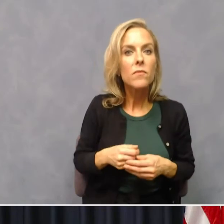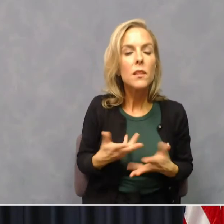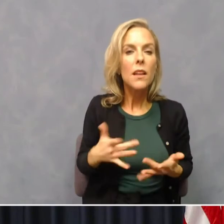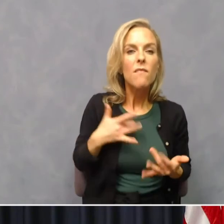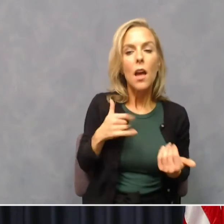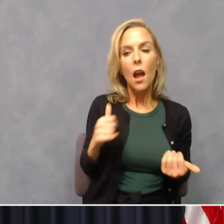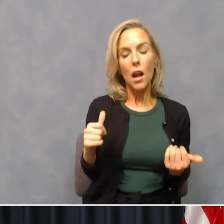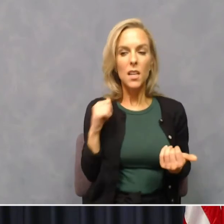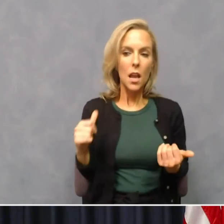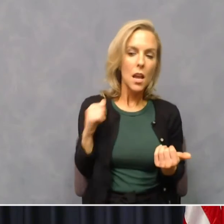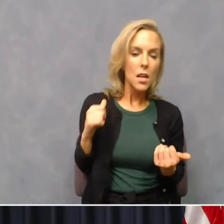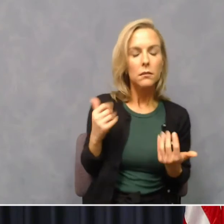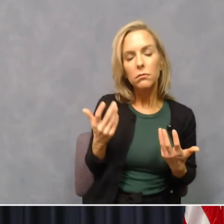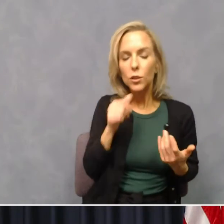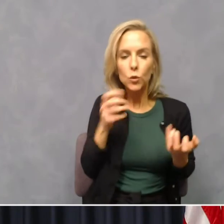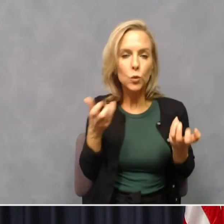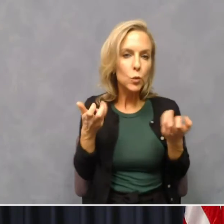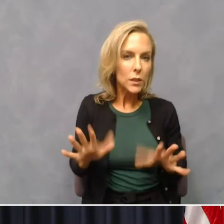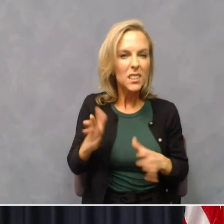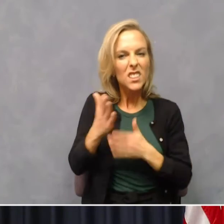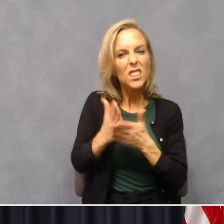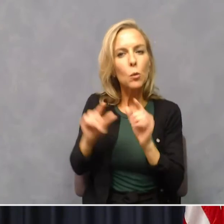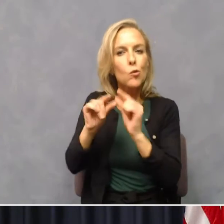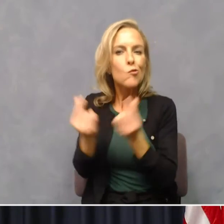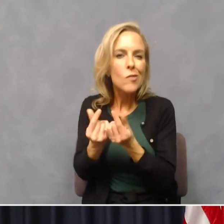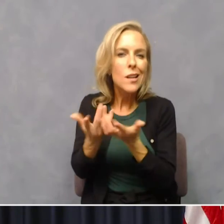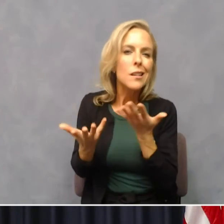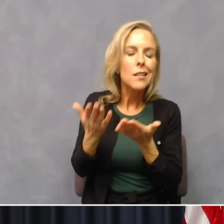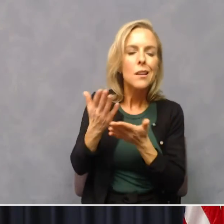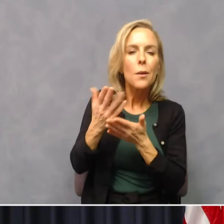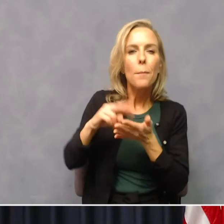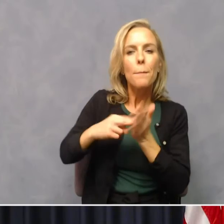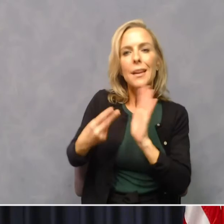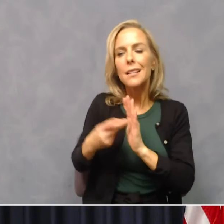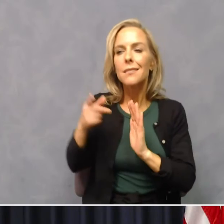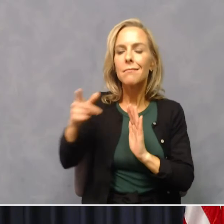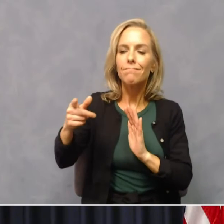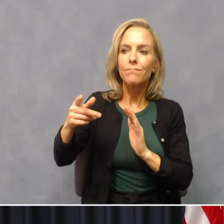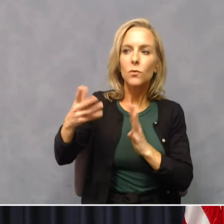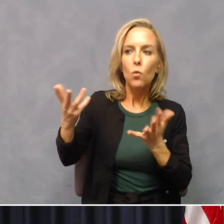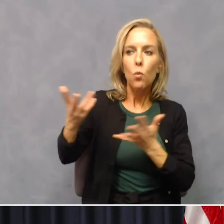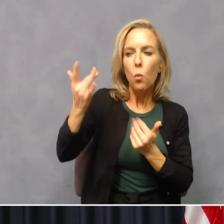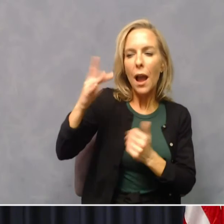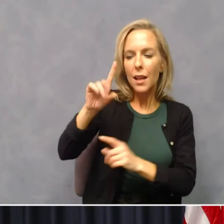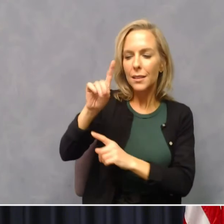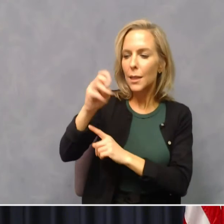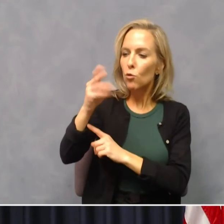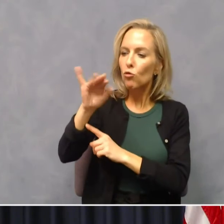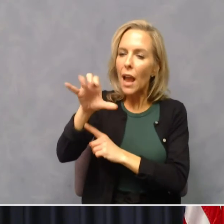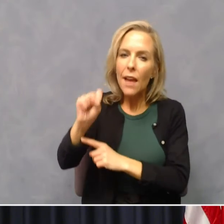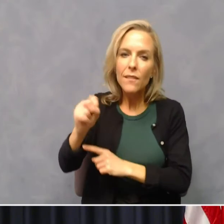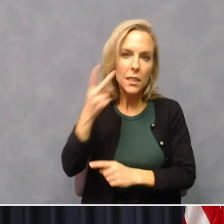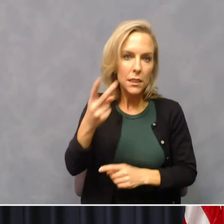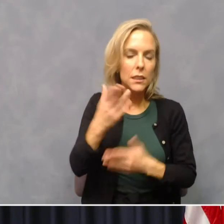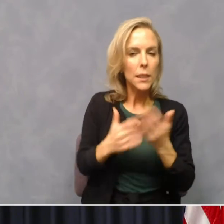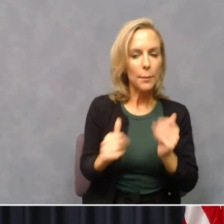exists on some groups that can be demographic, there's also hesitancy that's seen in the numbers,